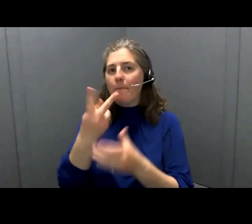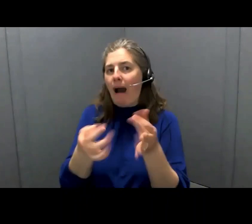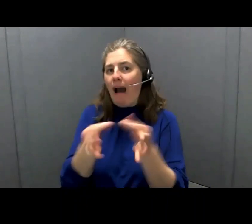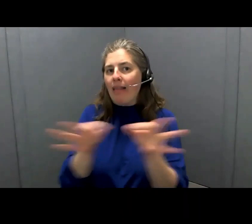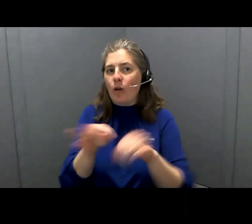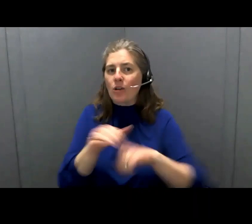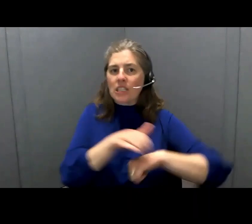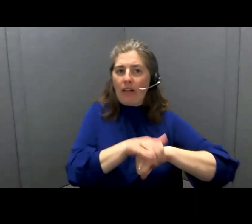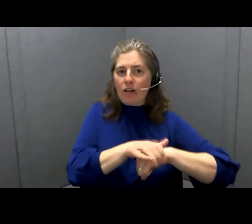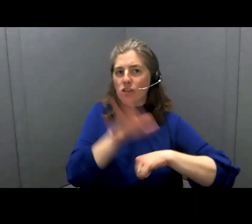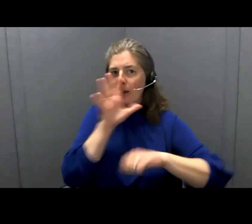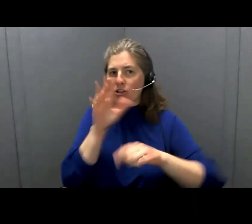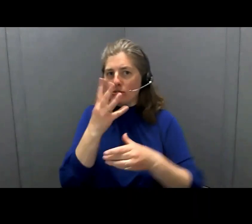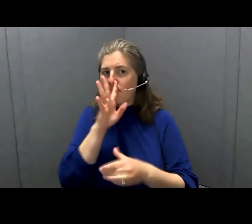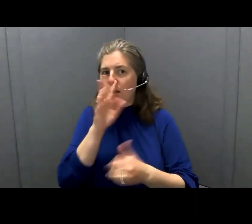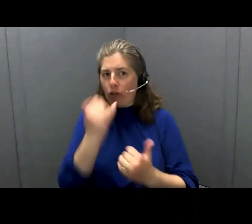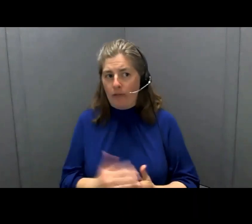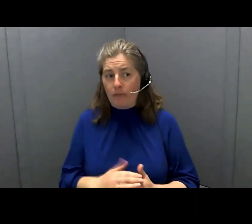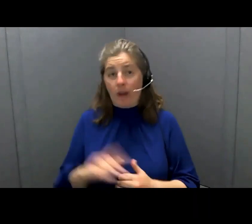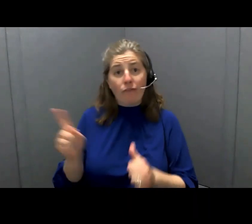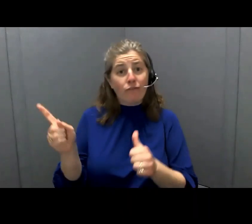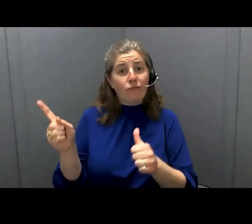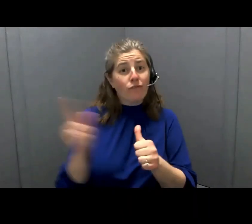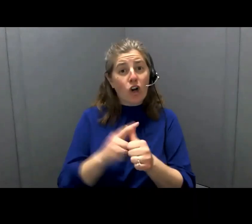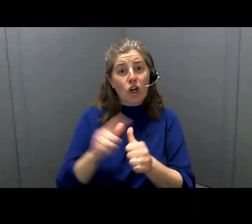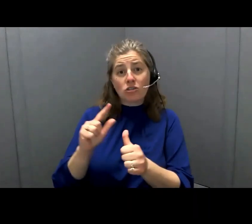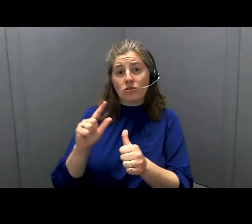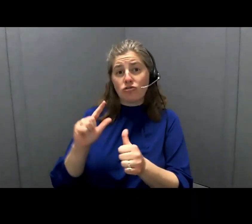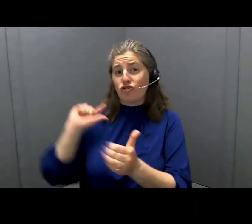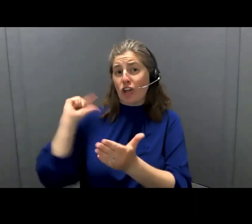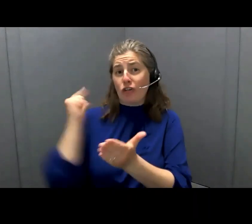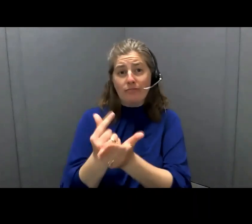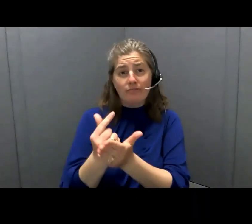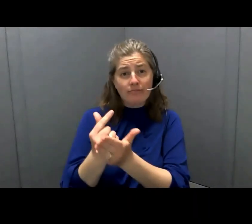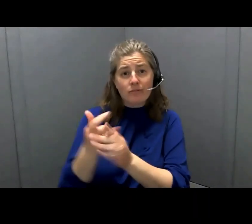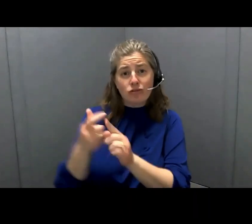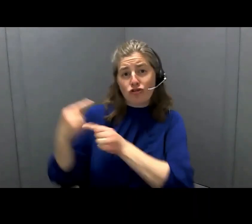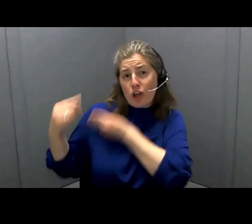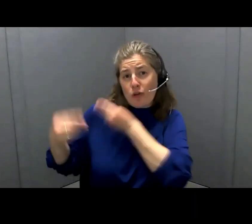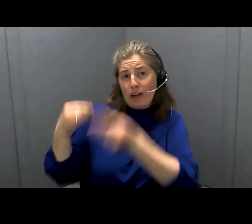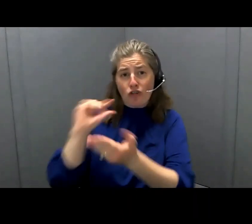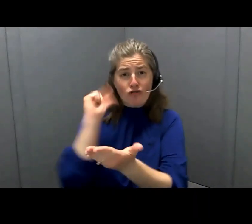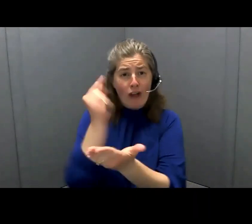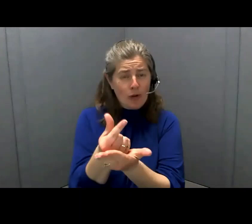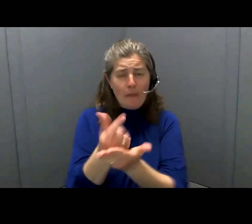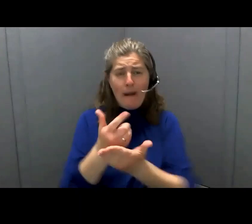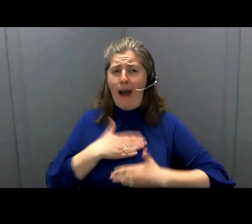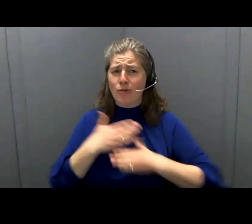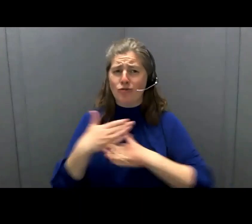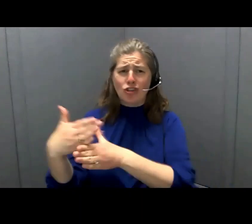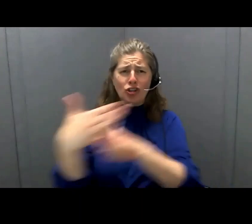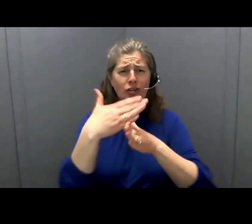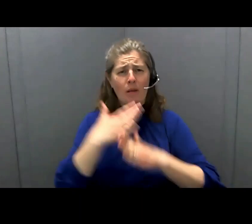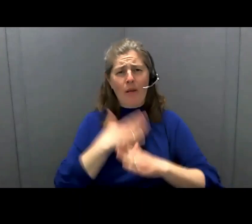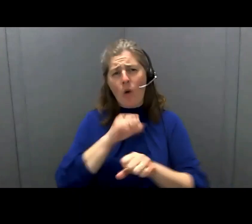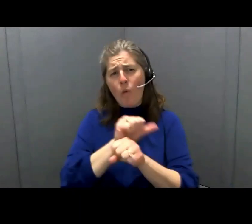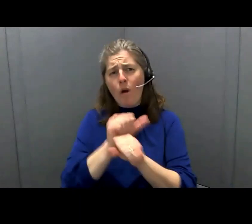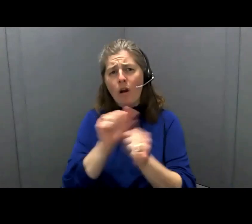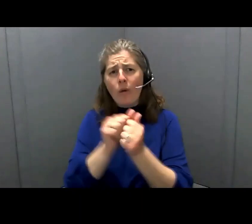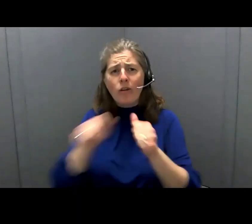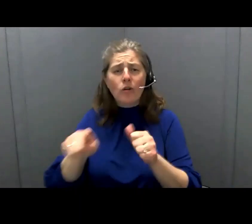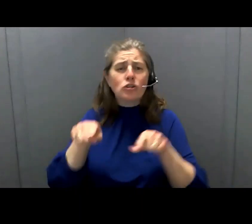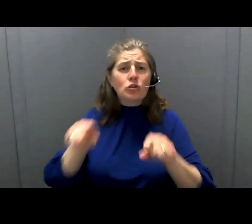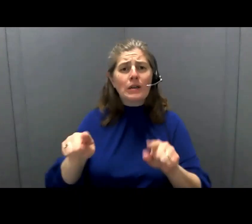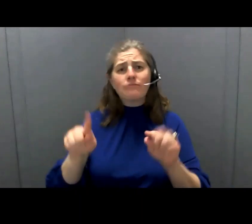Spanish-English speaker. I'm first gen graduate and happy to be here to share my work with you all during this time of hope and